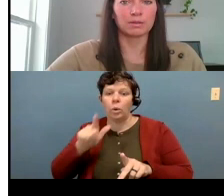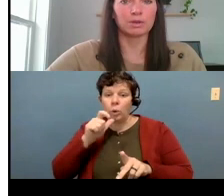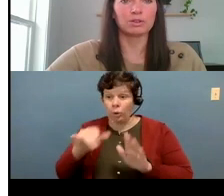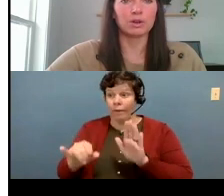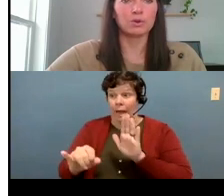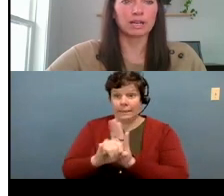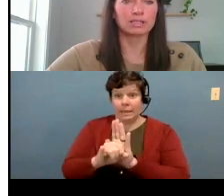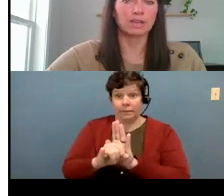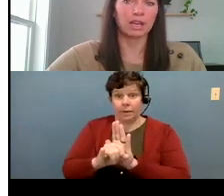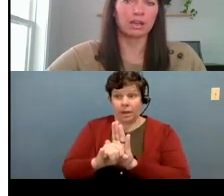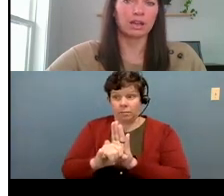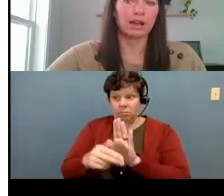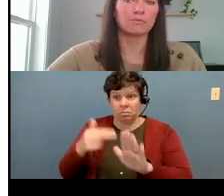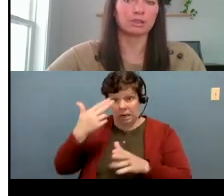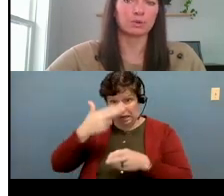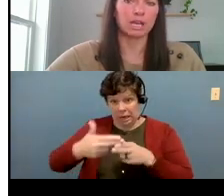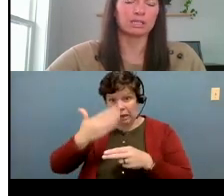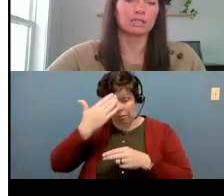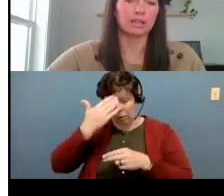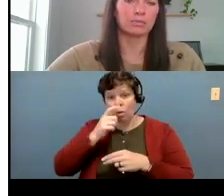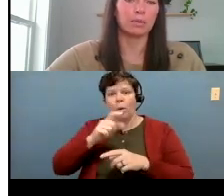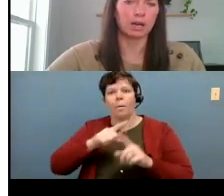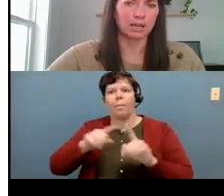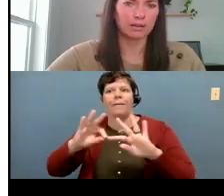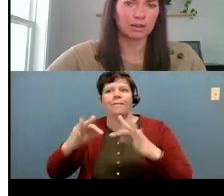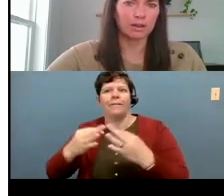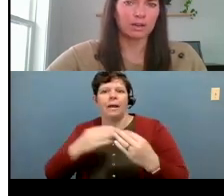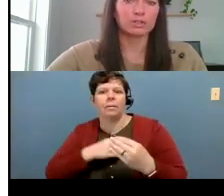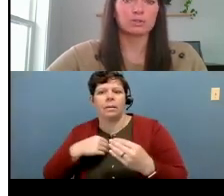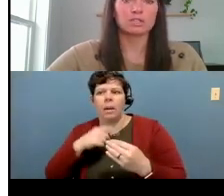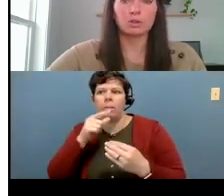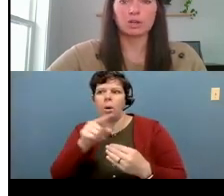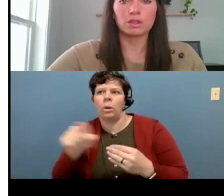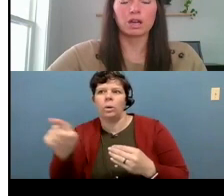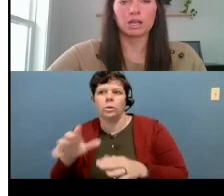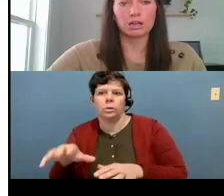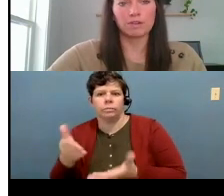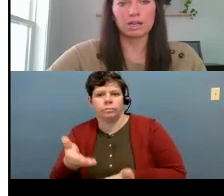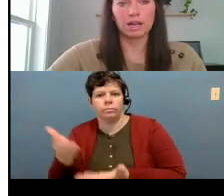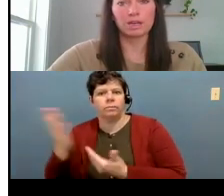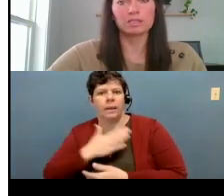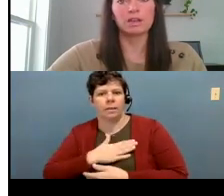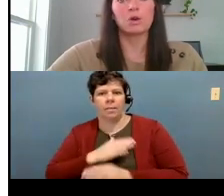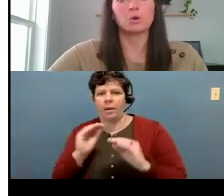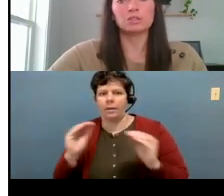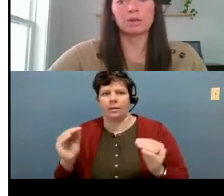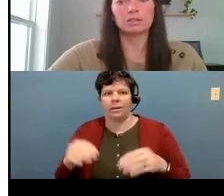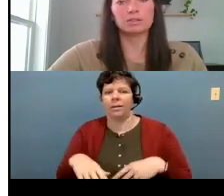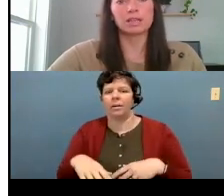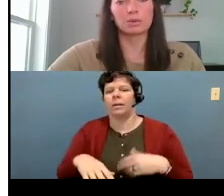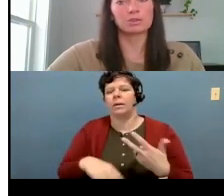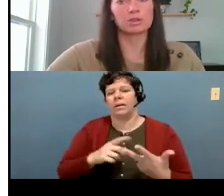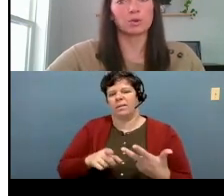identified, but no next of kin have been located to claim the body. So similar to the unidentified database, only